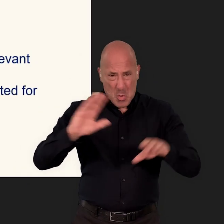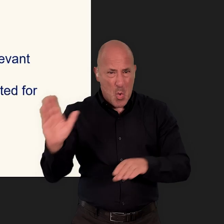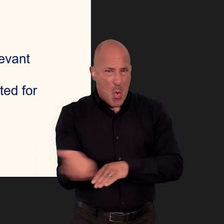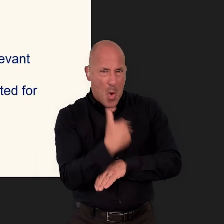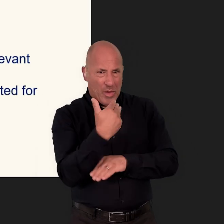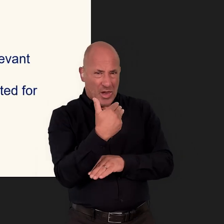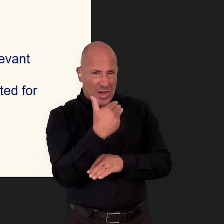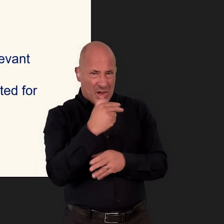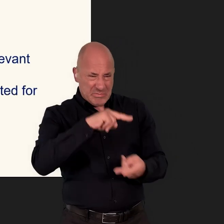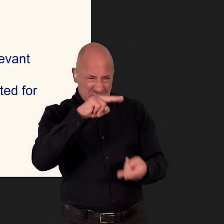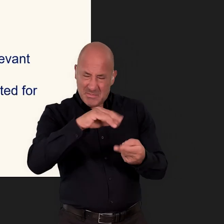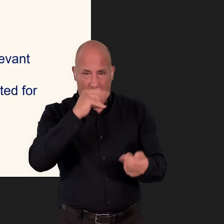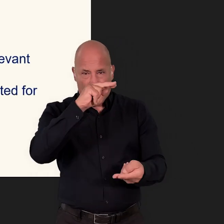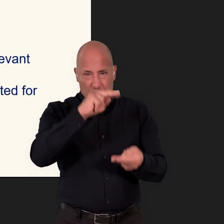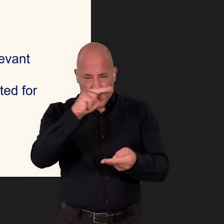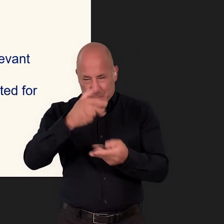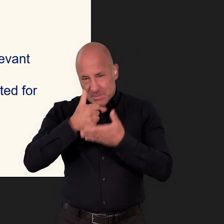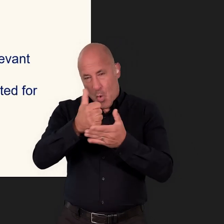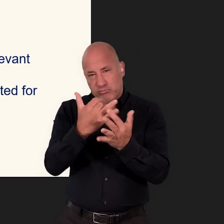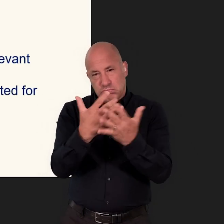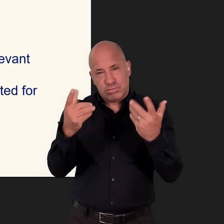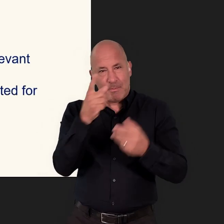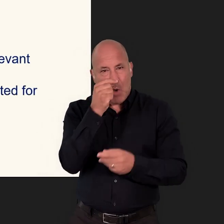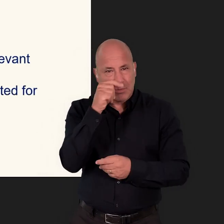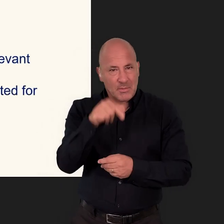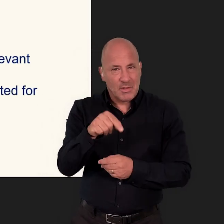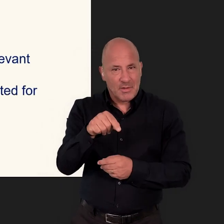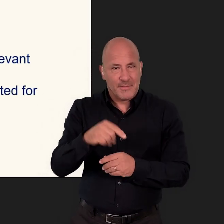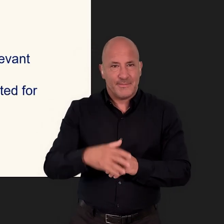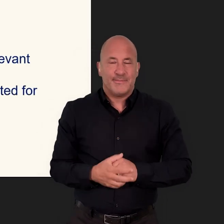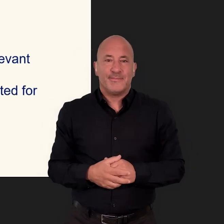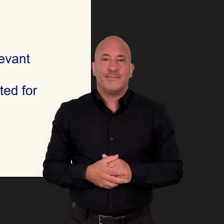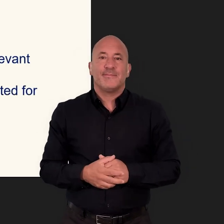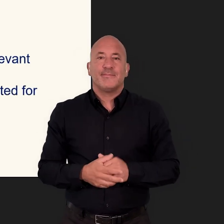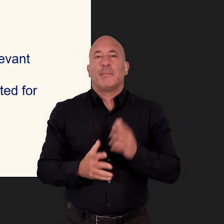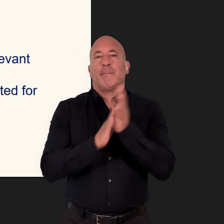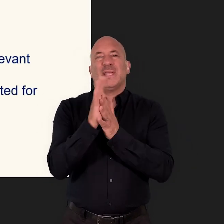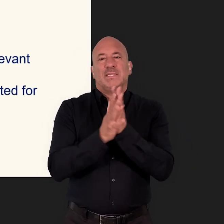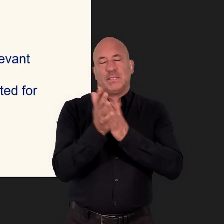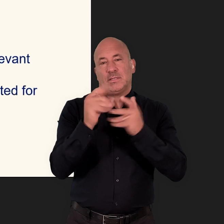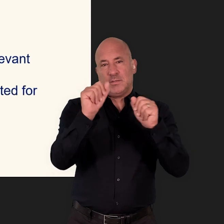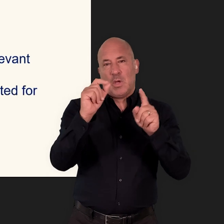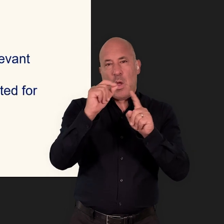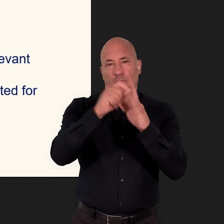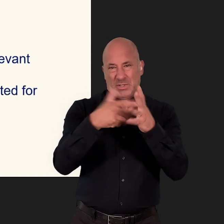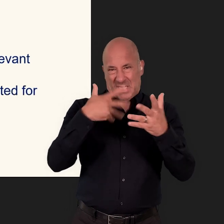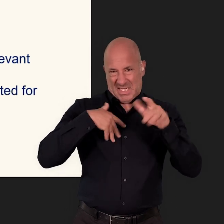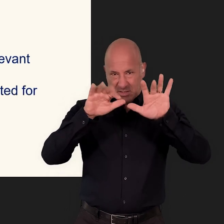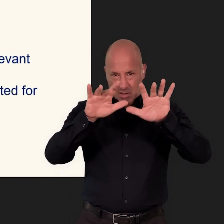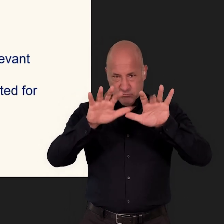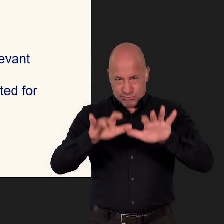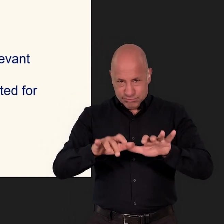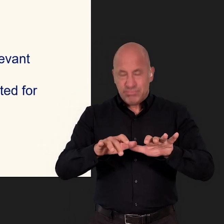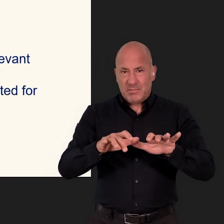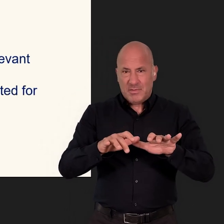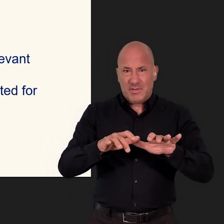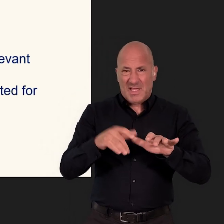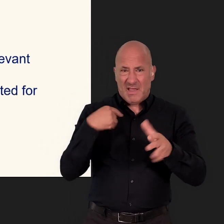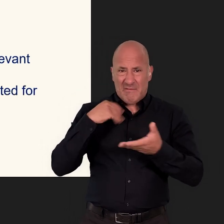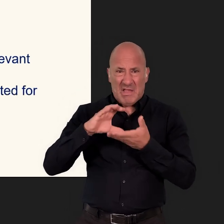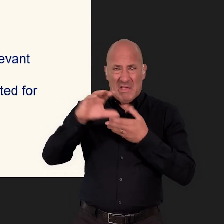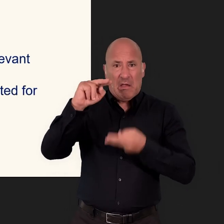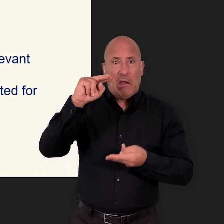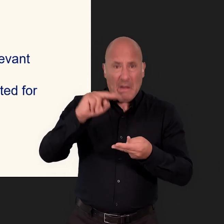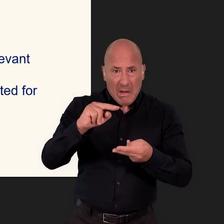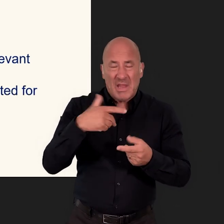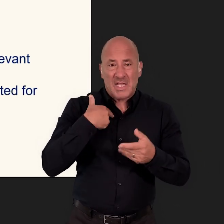value from the available budget and support as many museums as possible. Please present how your project could be split into